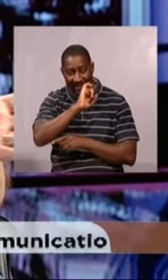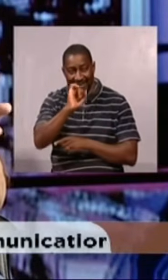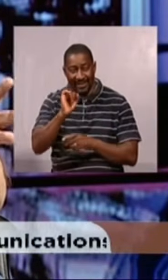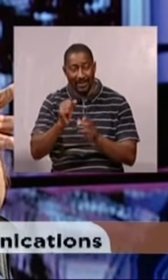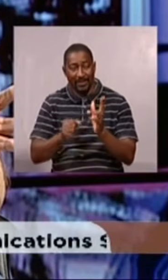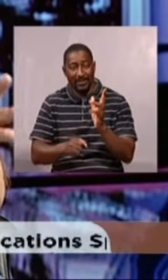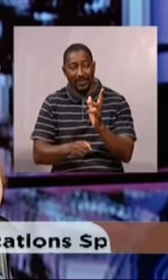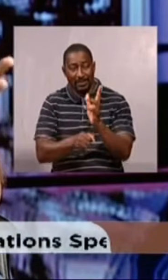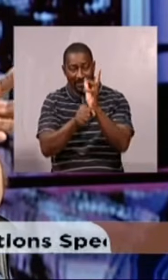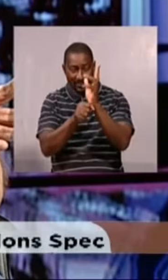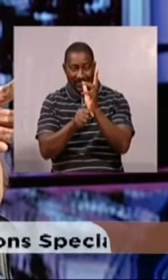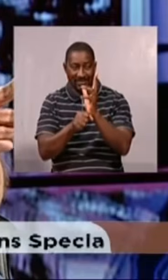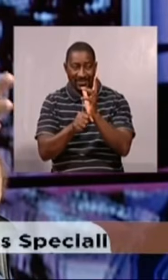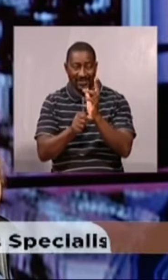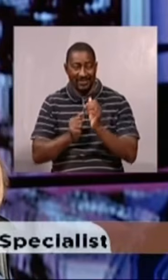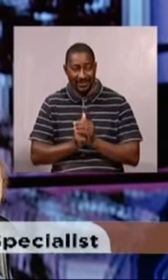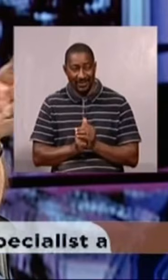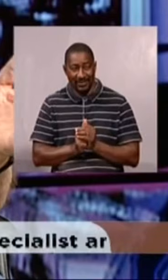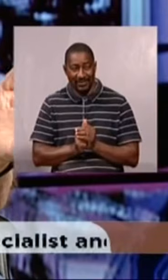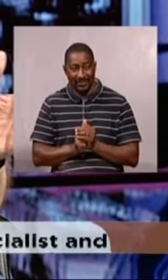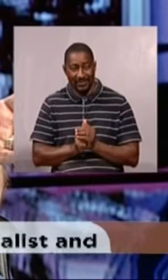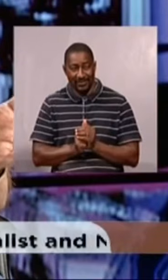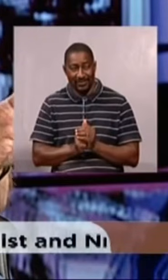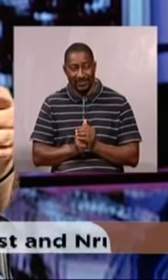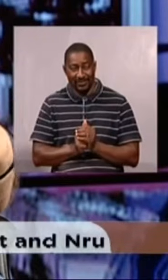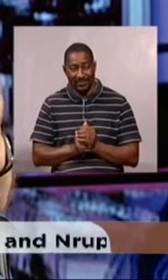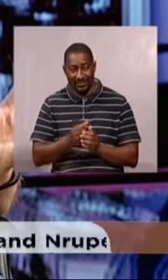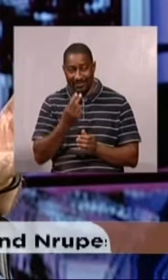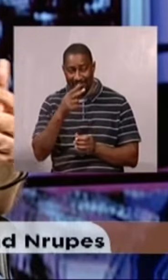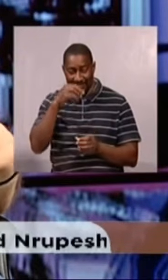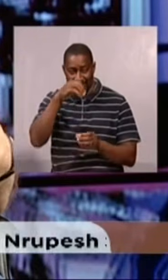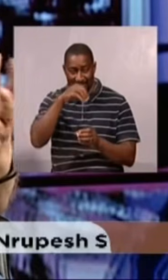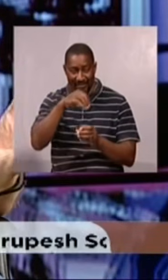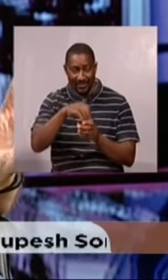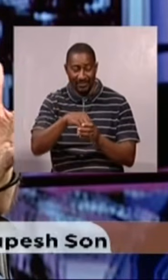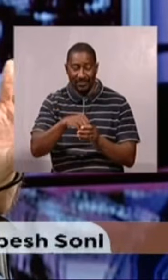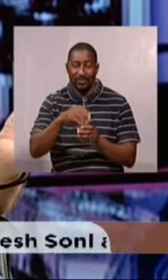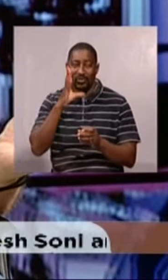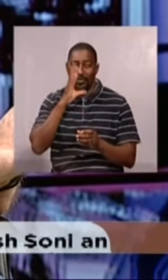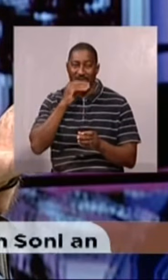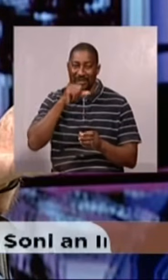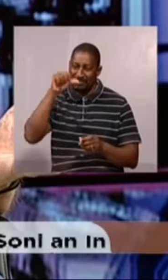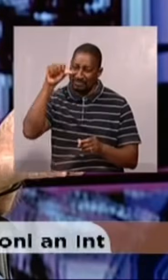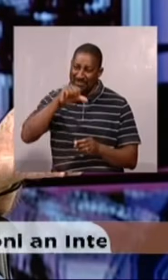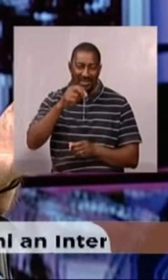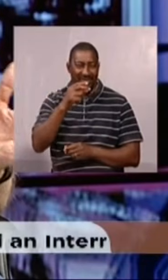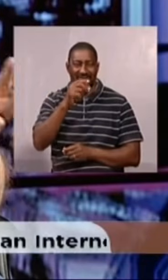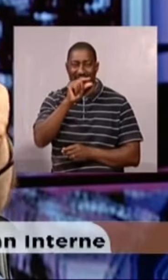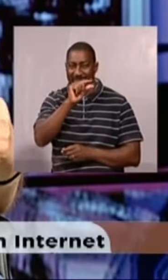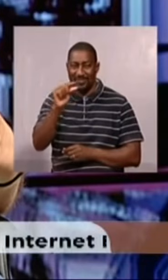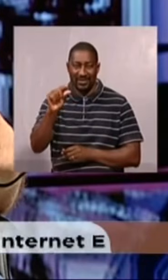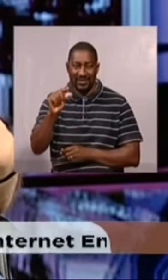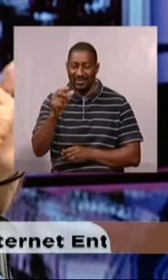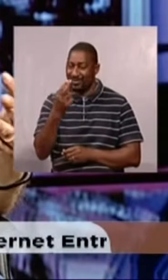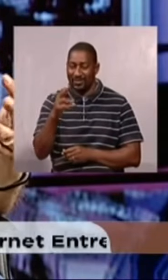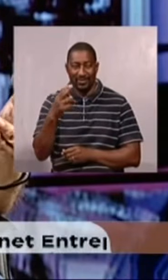party positively on social media, but not indulge in trolling and hate speech and abusive language,